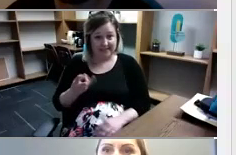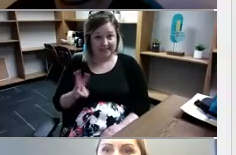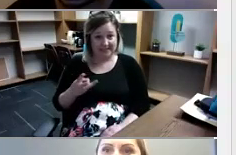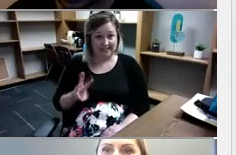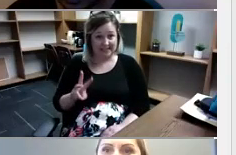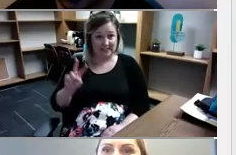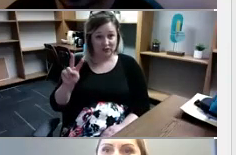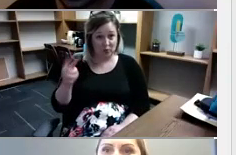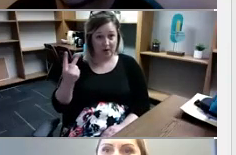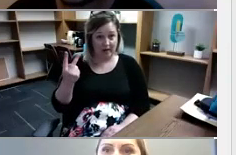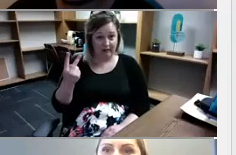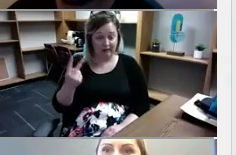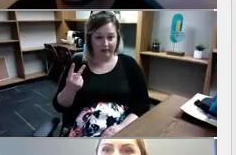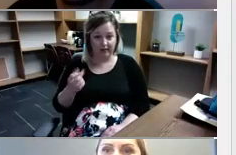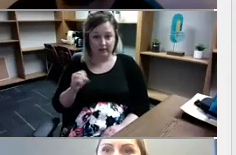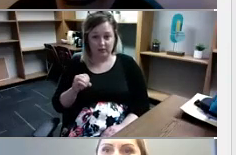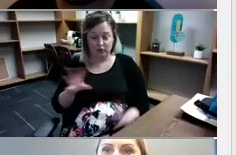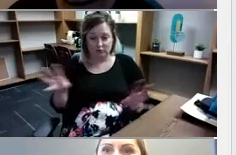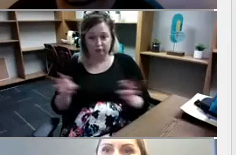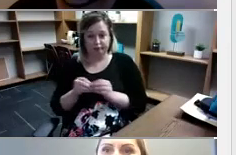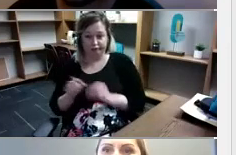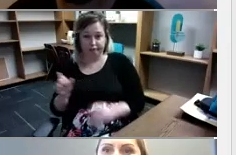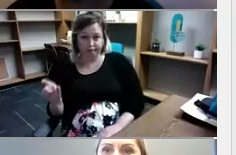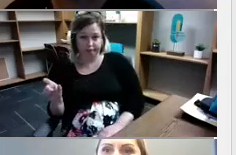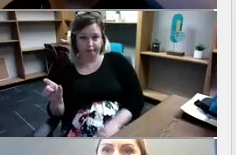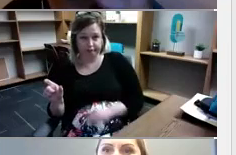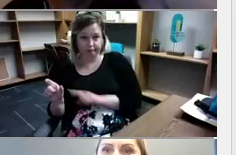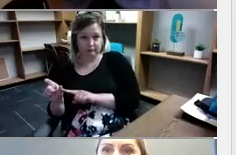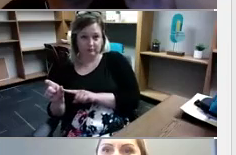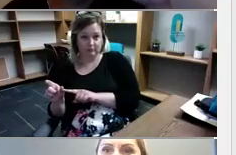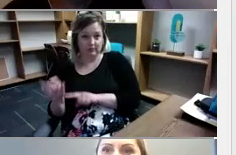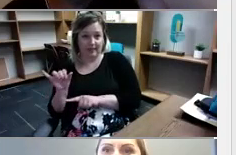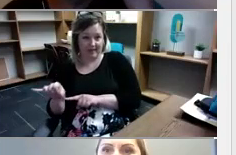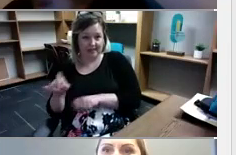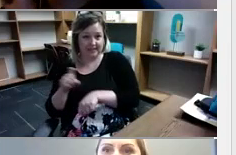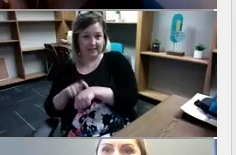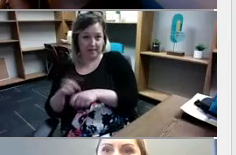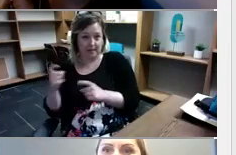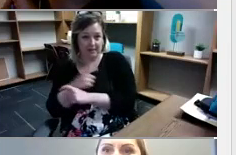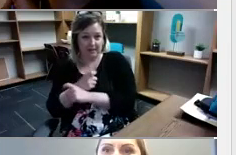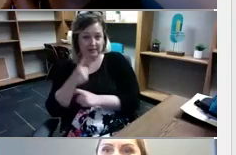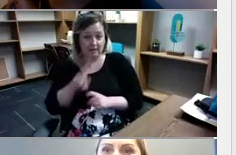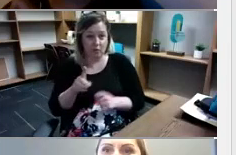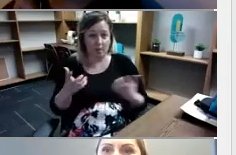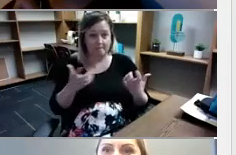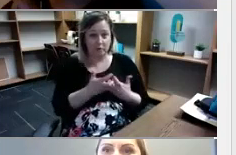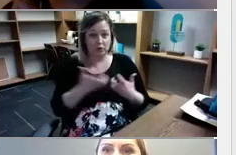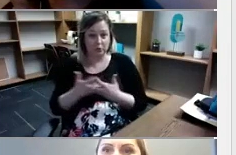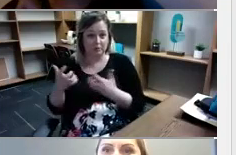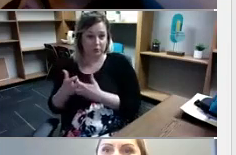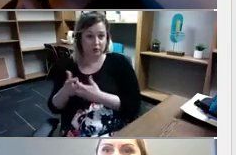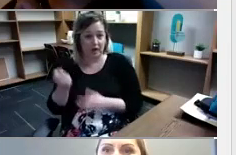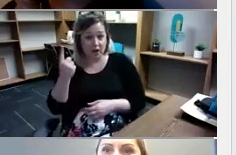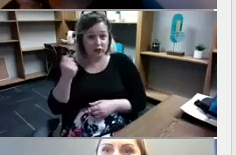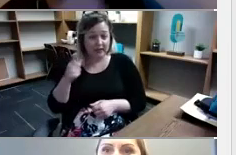time complexity for merging this entire thing, where we have the time complexity of 3 by 16, because each time we are dividing it into 3 parts. So